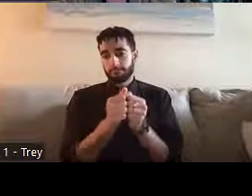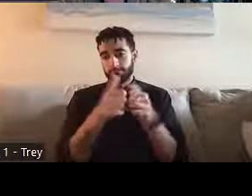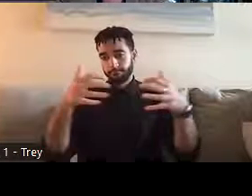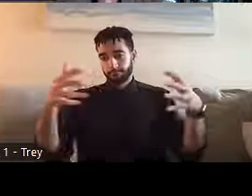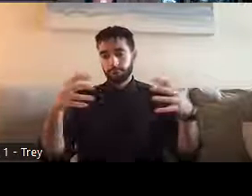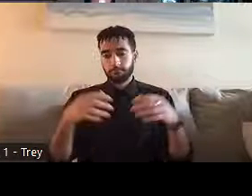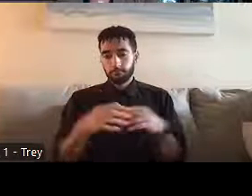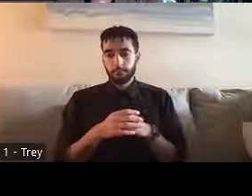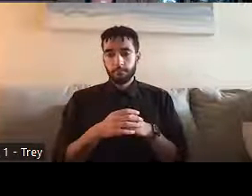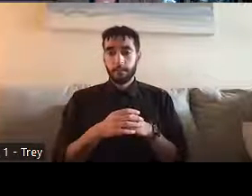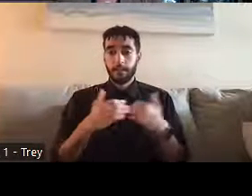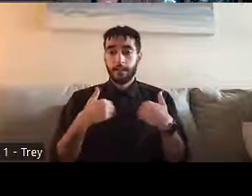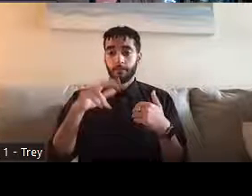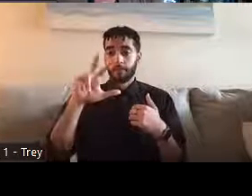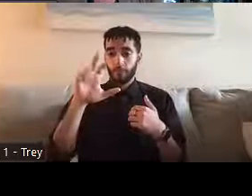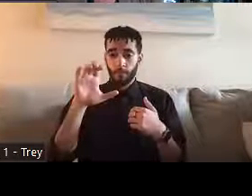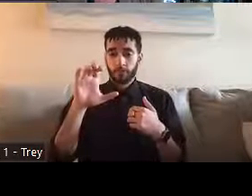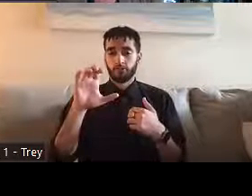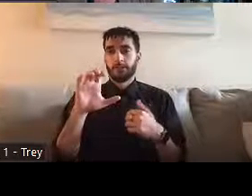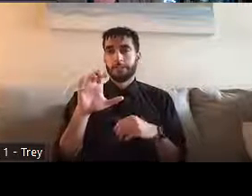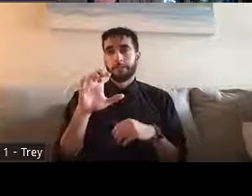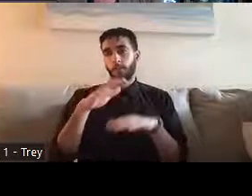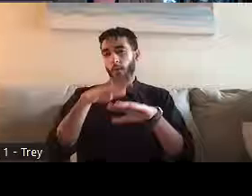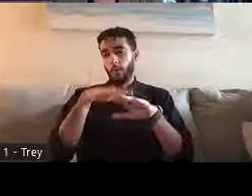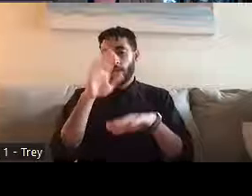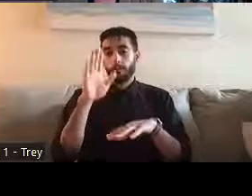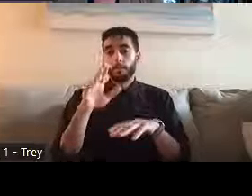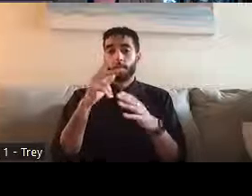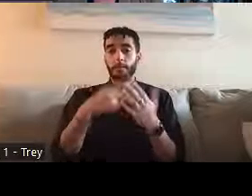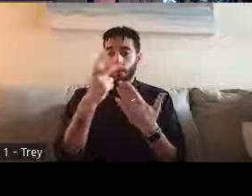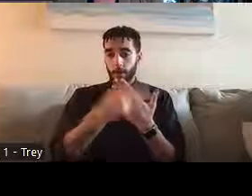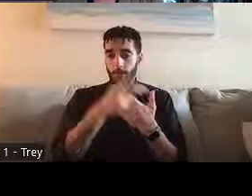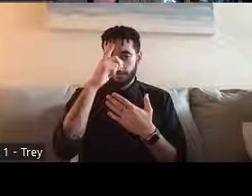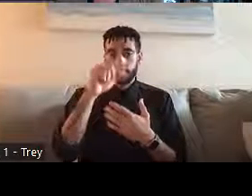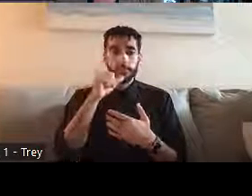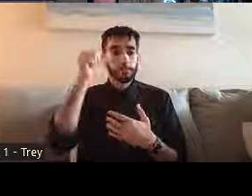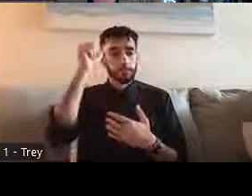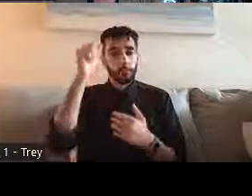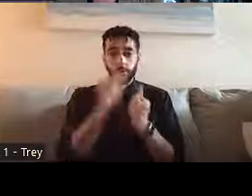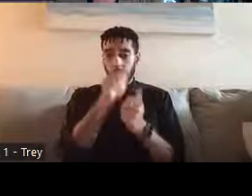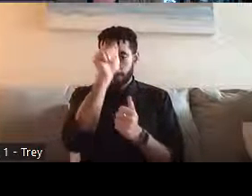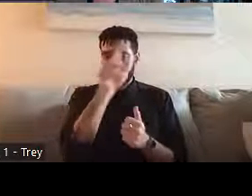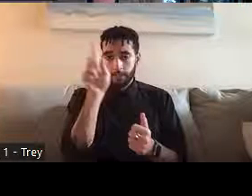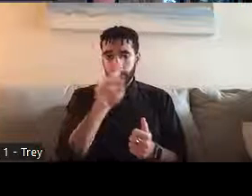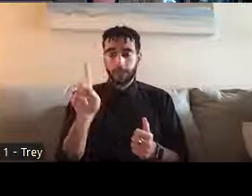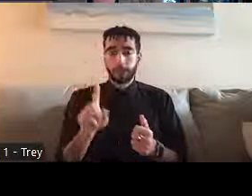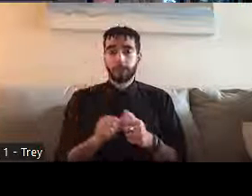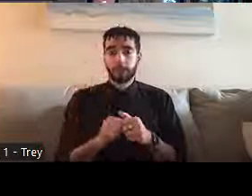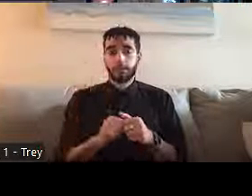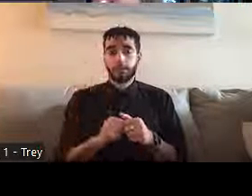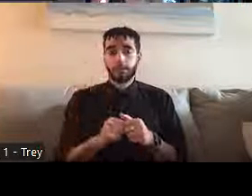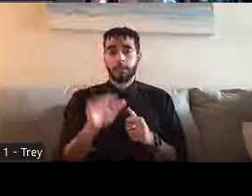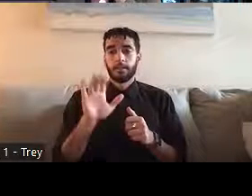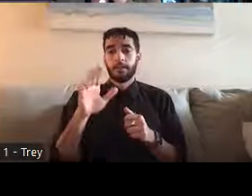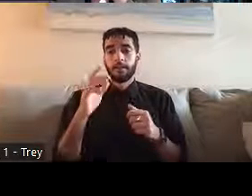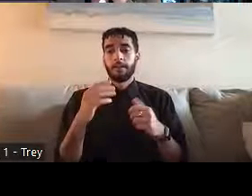300 adult day programs. Our programs and services are also seeing an increased need of serving the people with intellectual